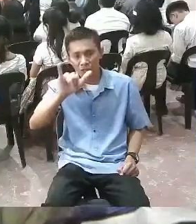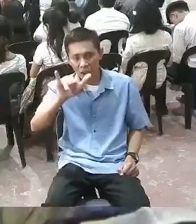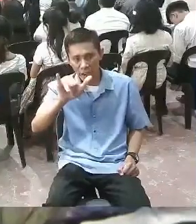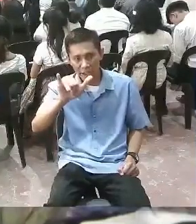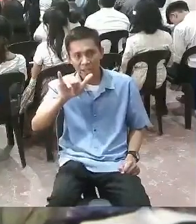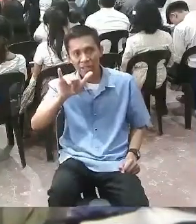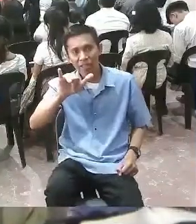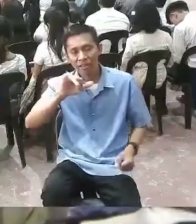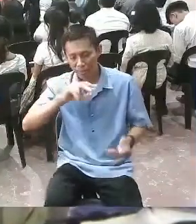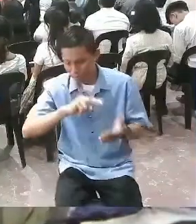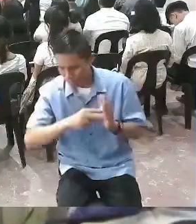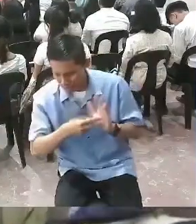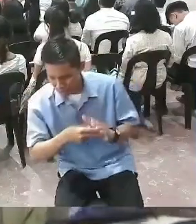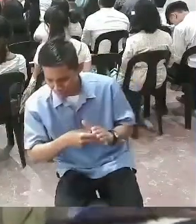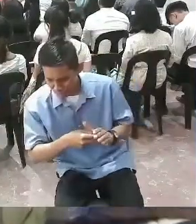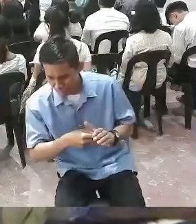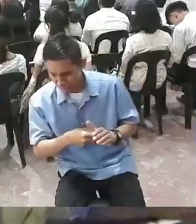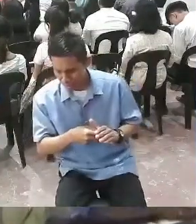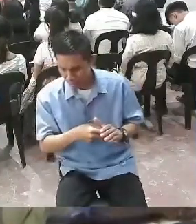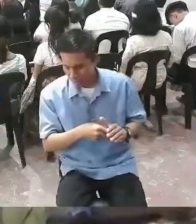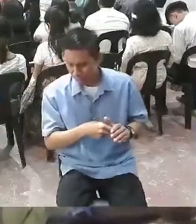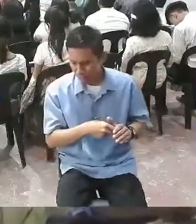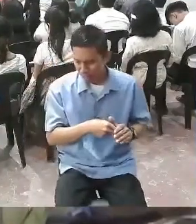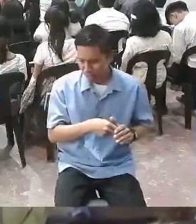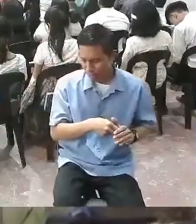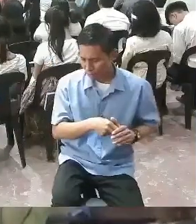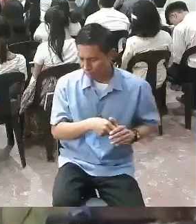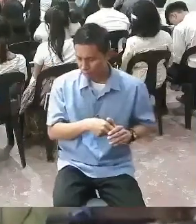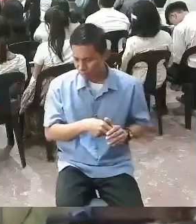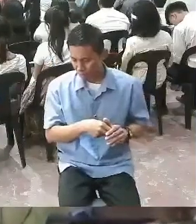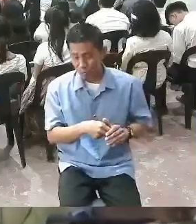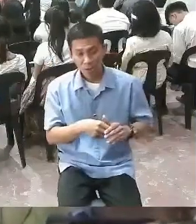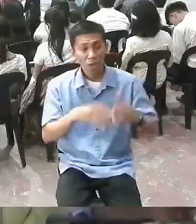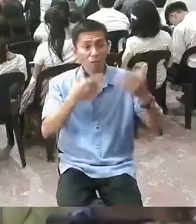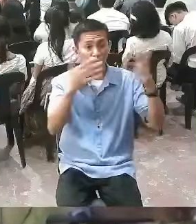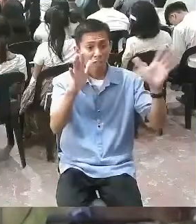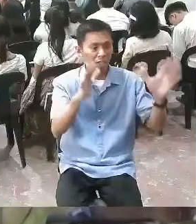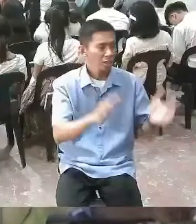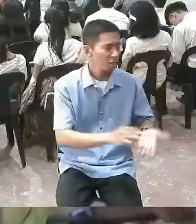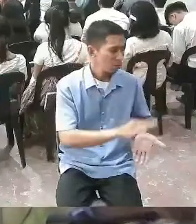if I'd sinned.